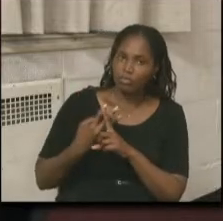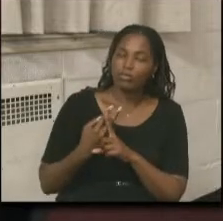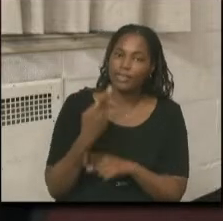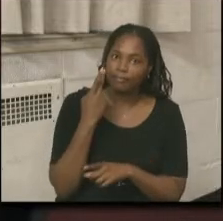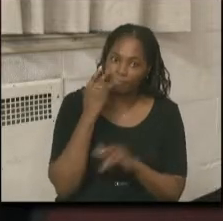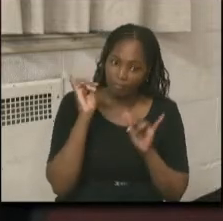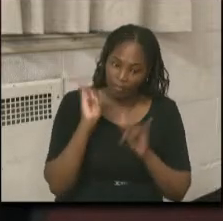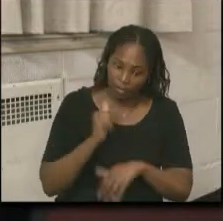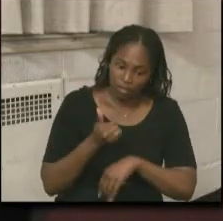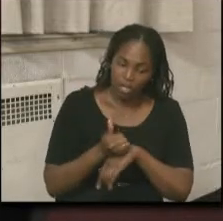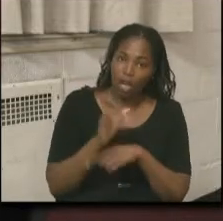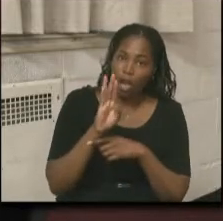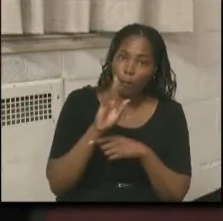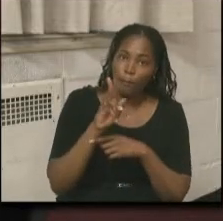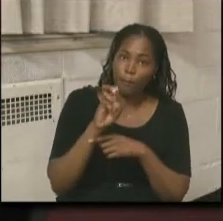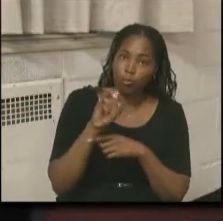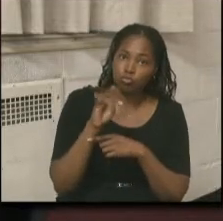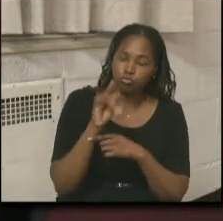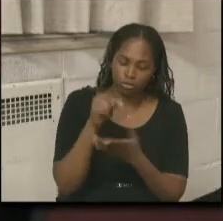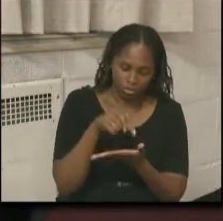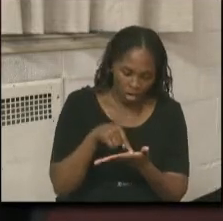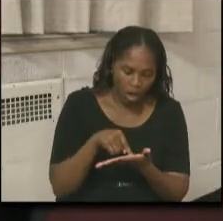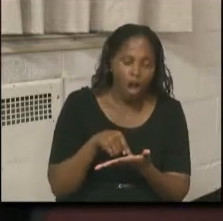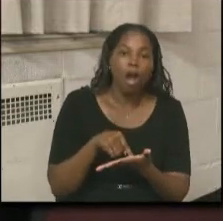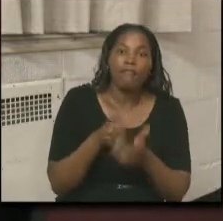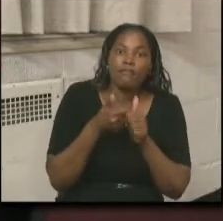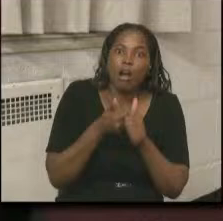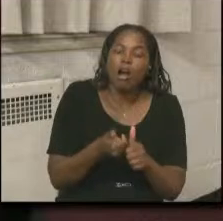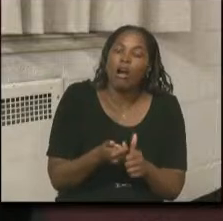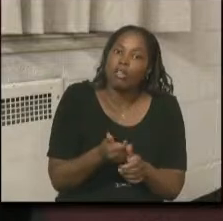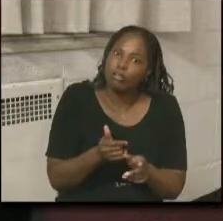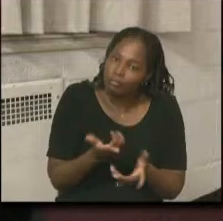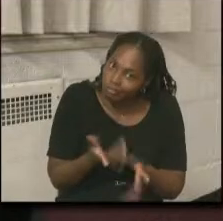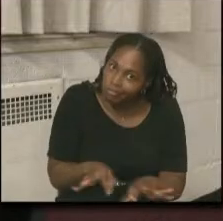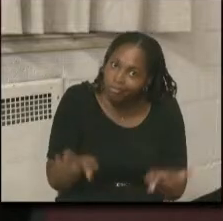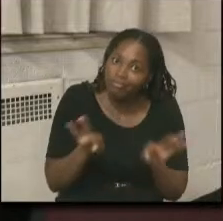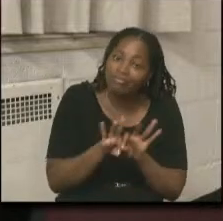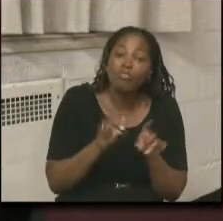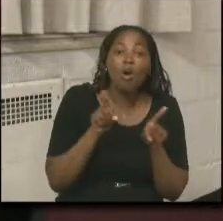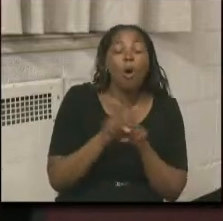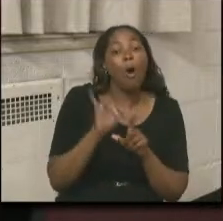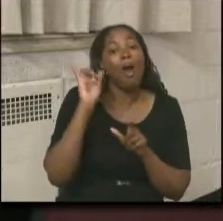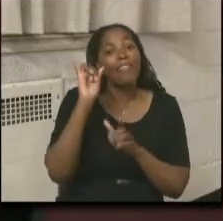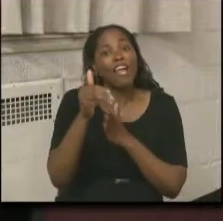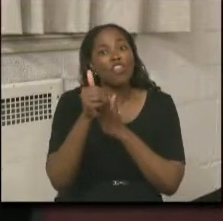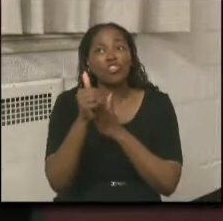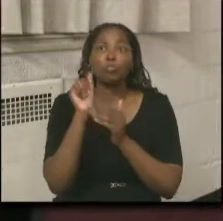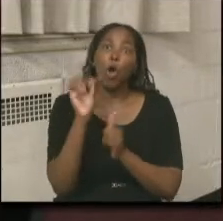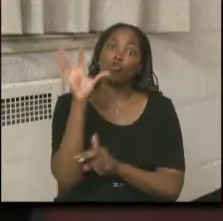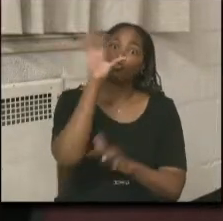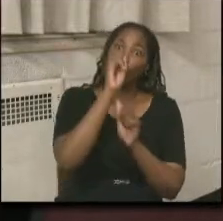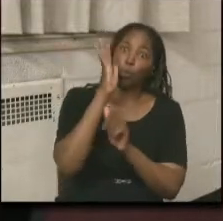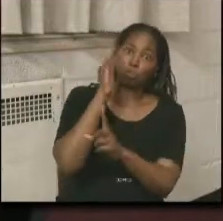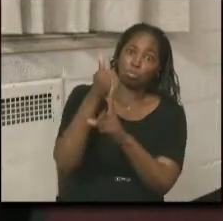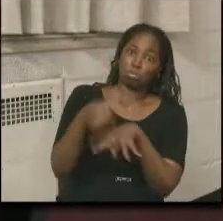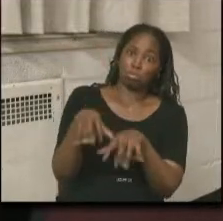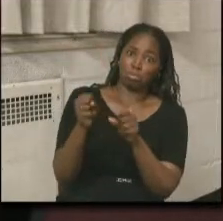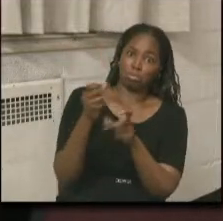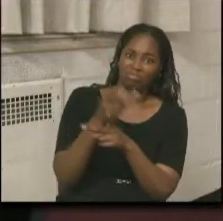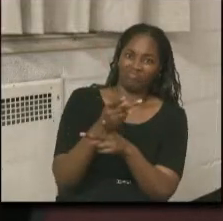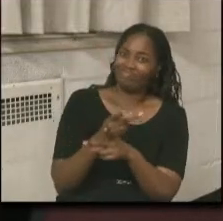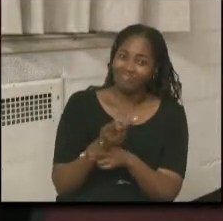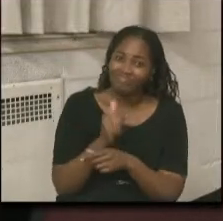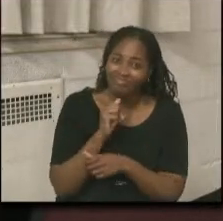blueprint is, how leadership and political will can't be assumed, and how our fight is just beginning. After decades